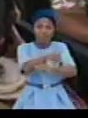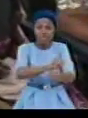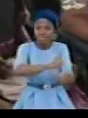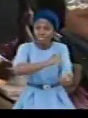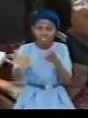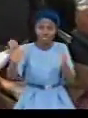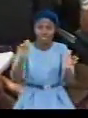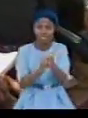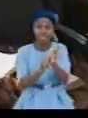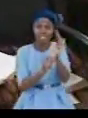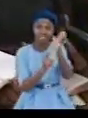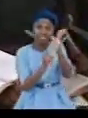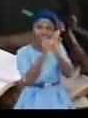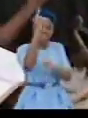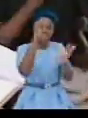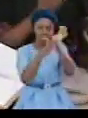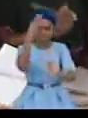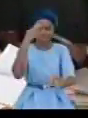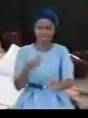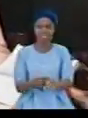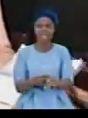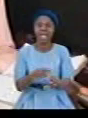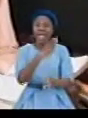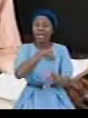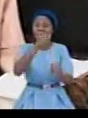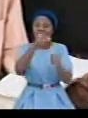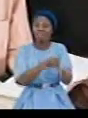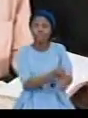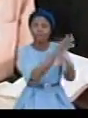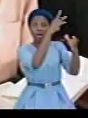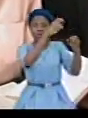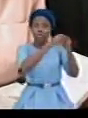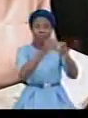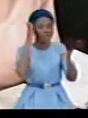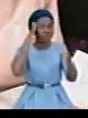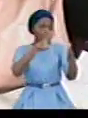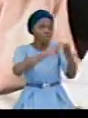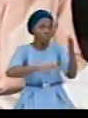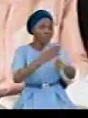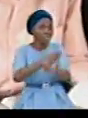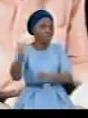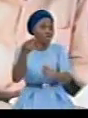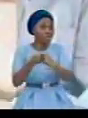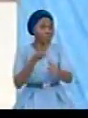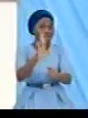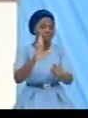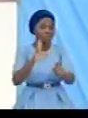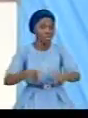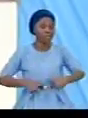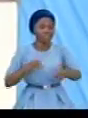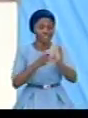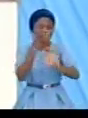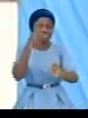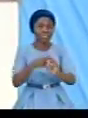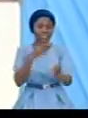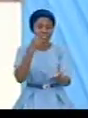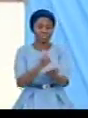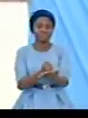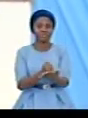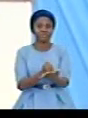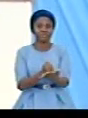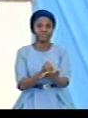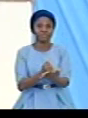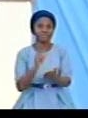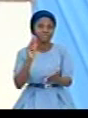in Jesus' name. But you must speak. Look at 2 Corinthians chapter